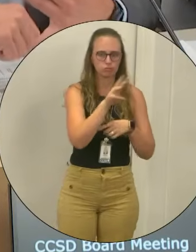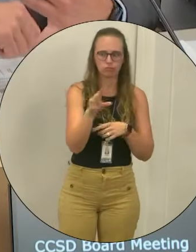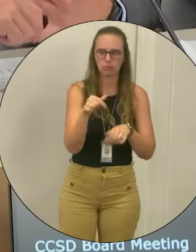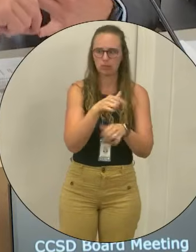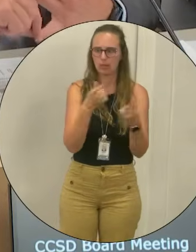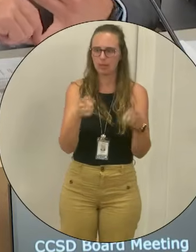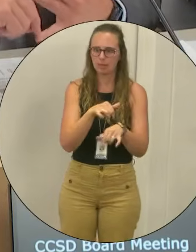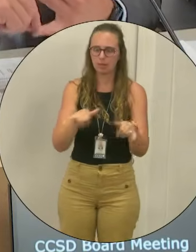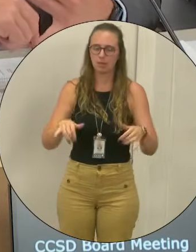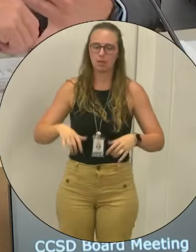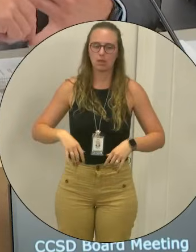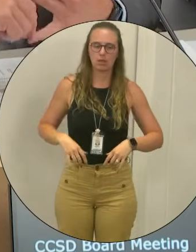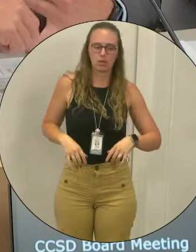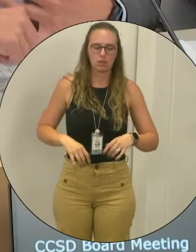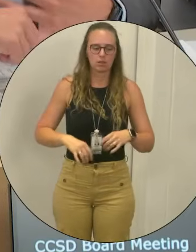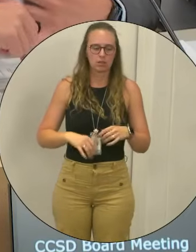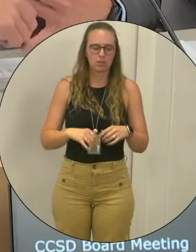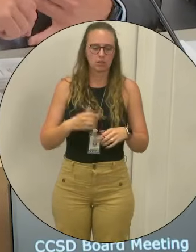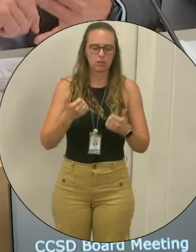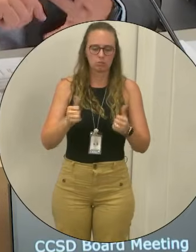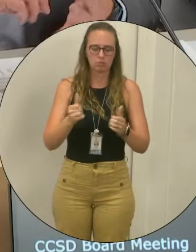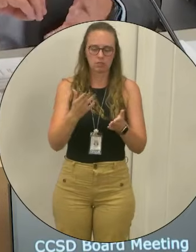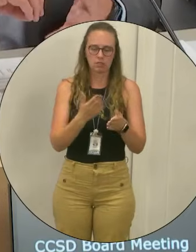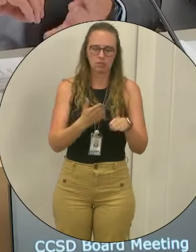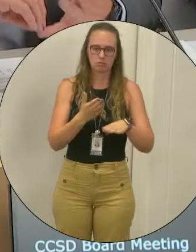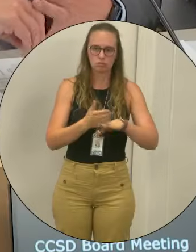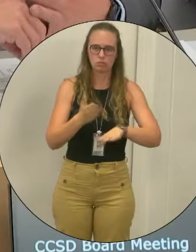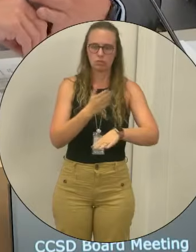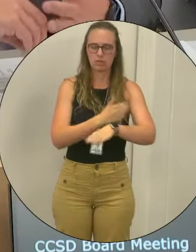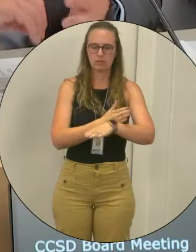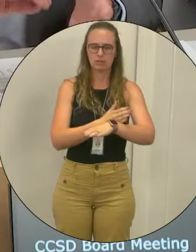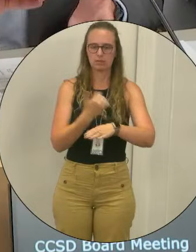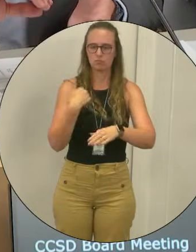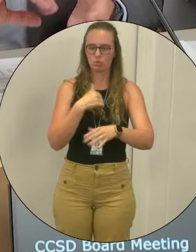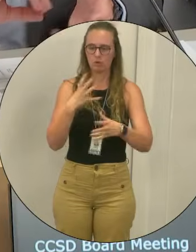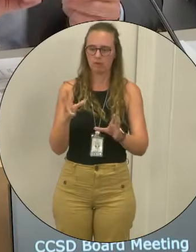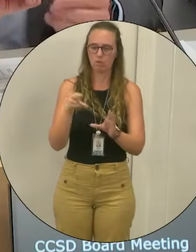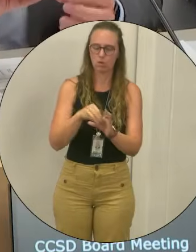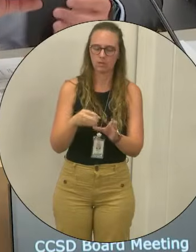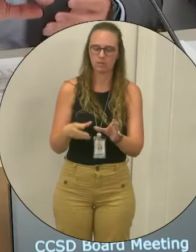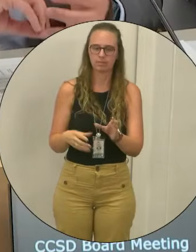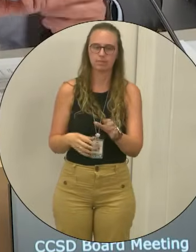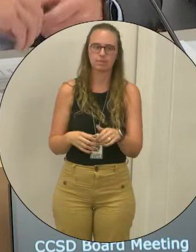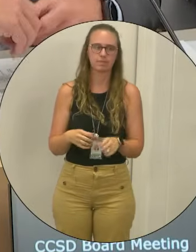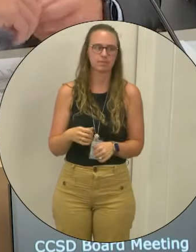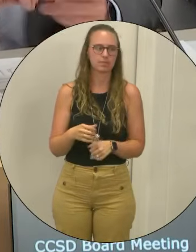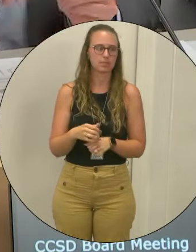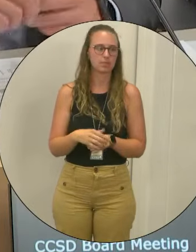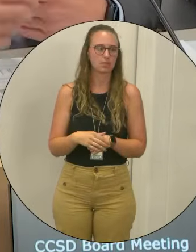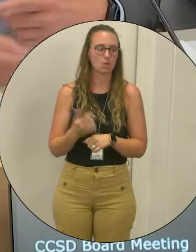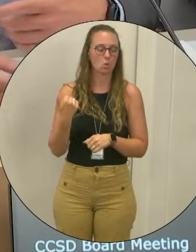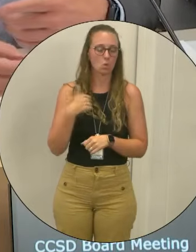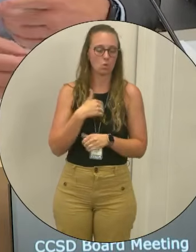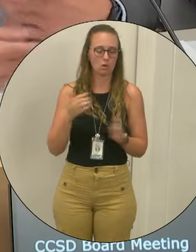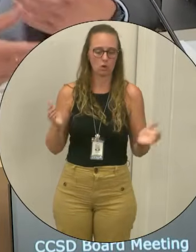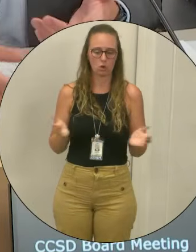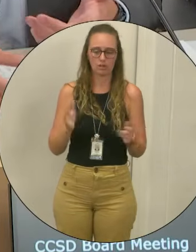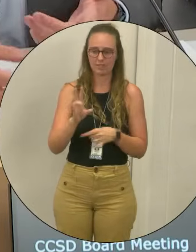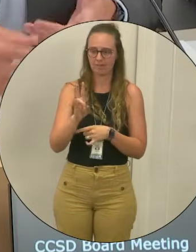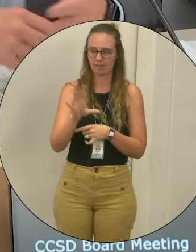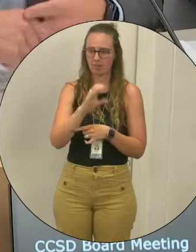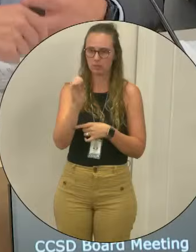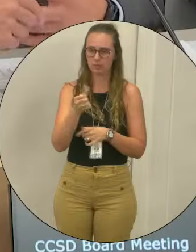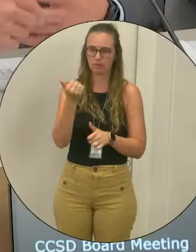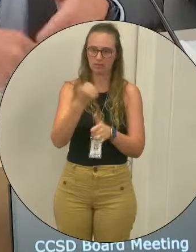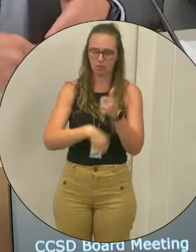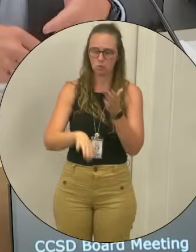closely with the school sites on that to try to increase the involvement. We encourage at least 75% of every